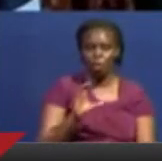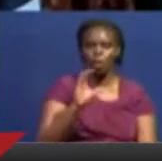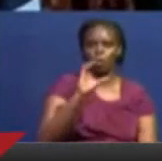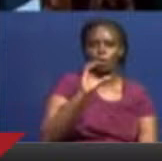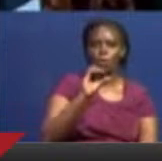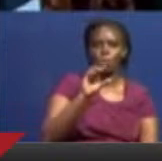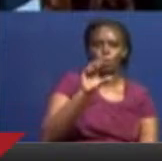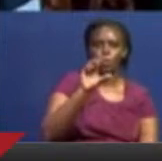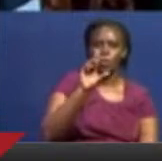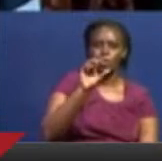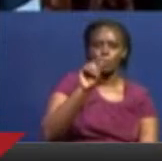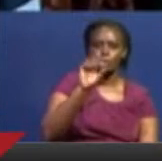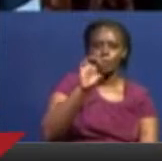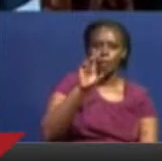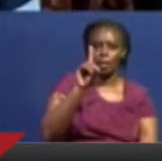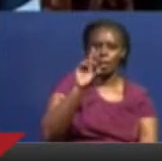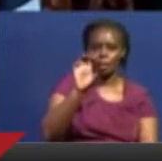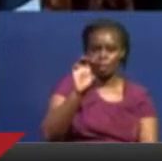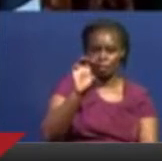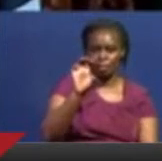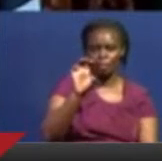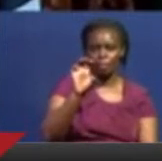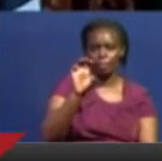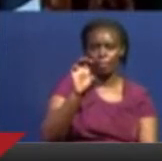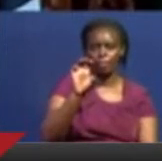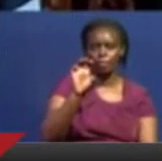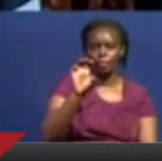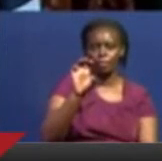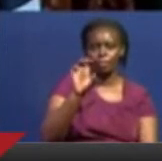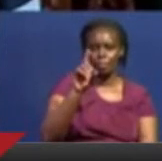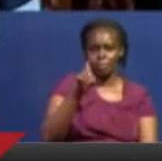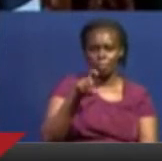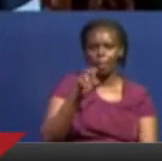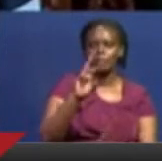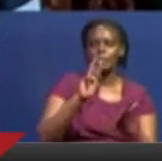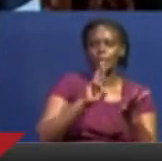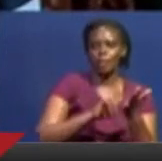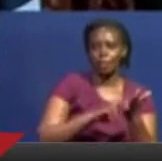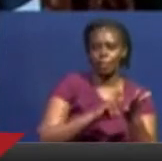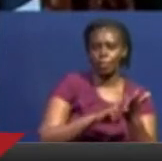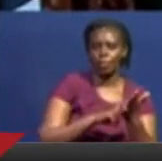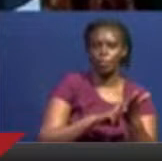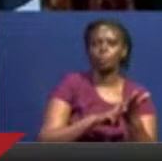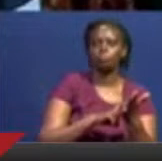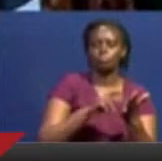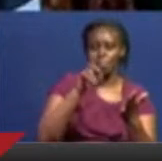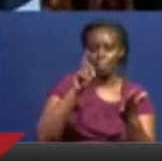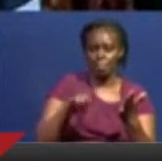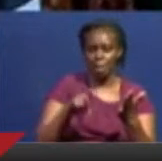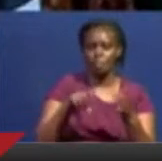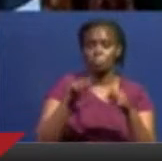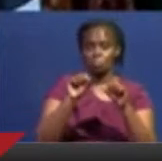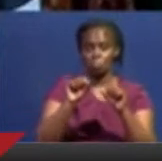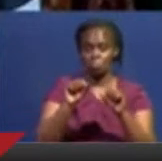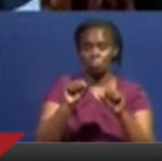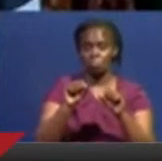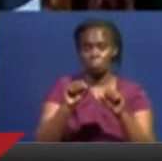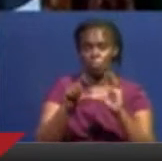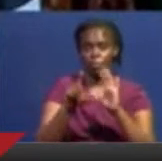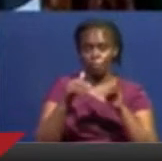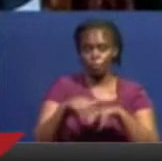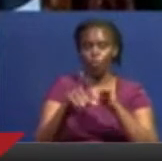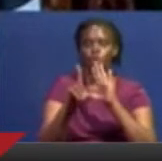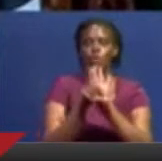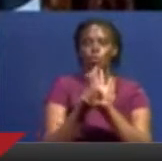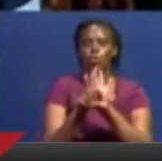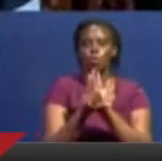Molo, whatever you do must be a record, must be impeccable,